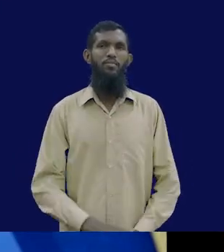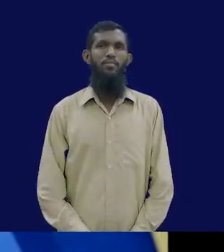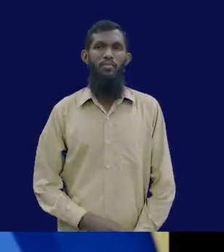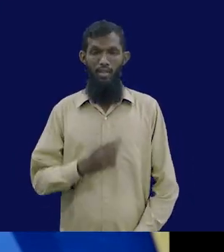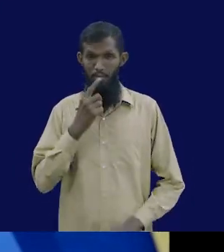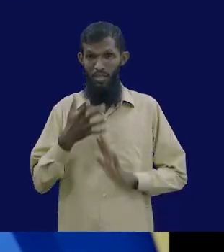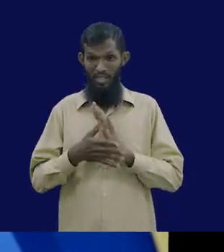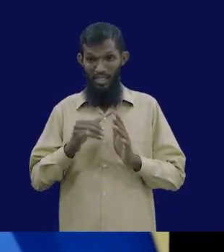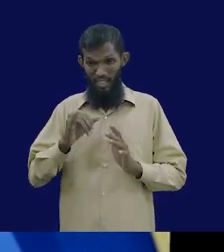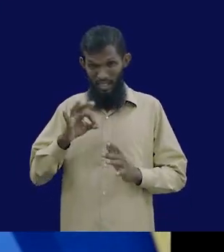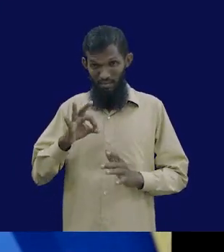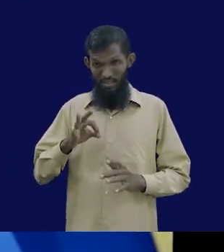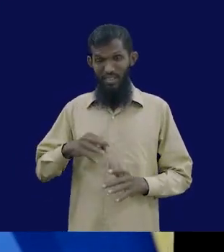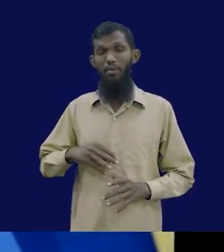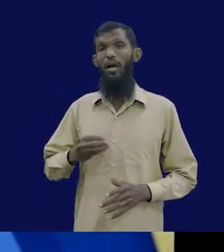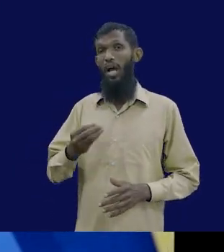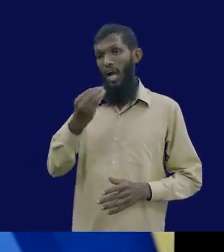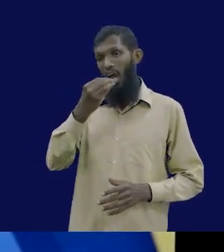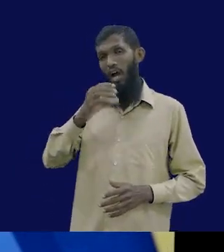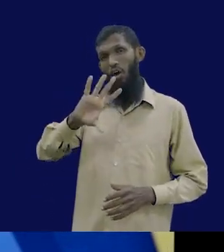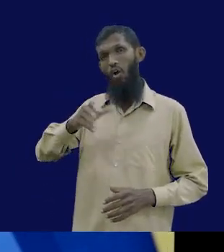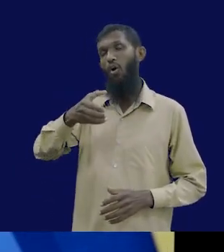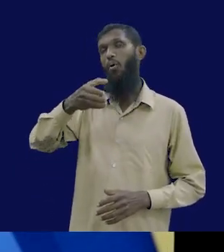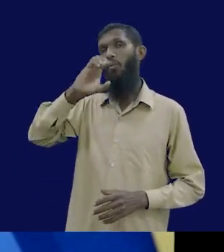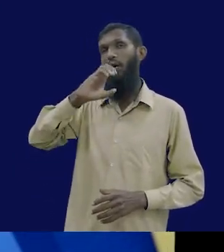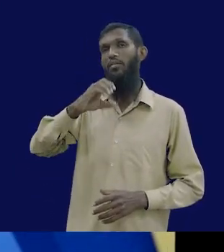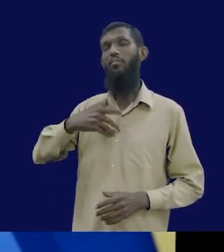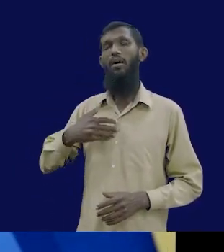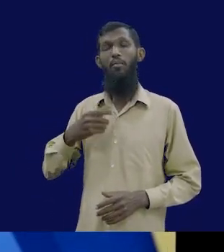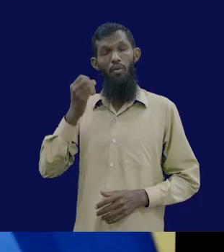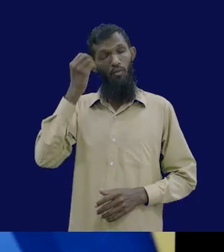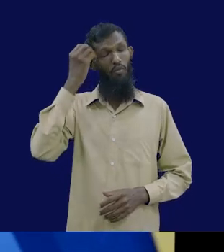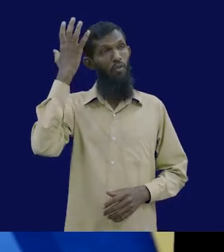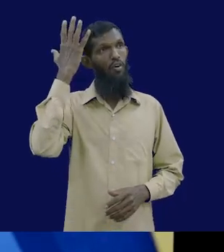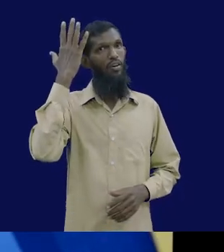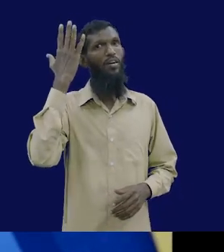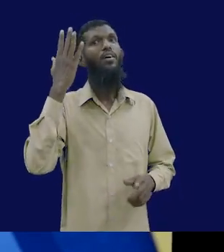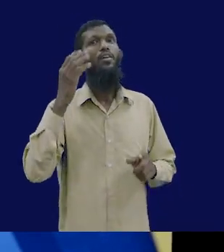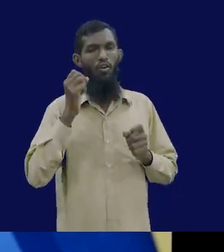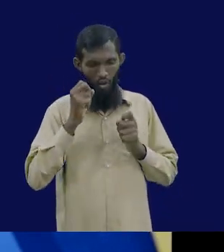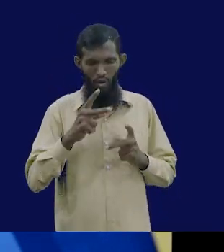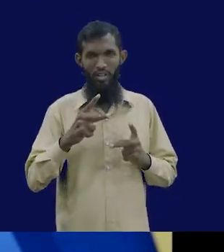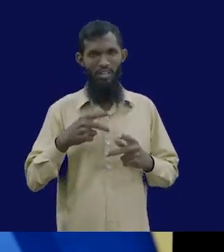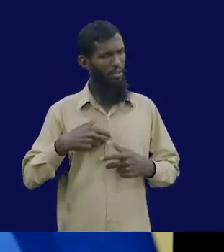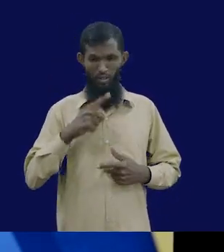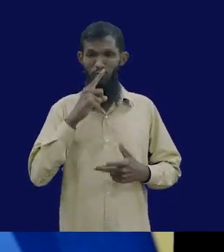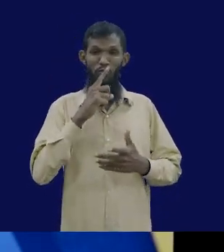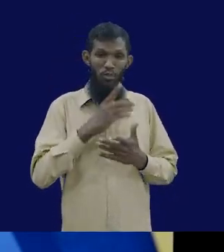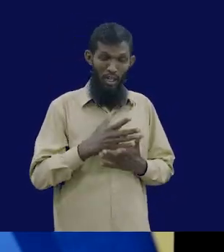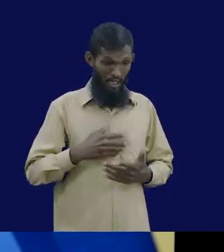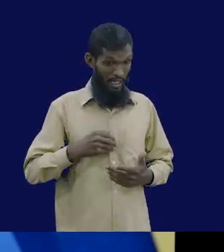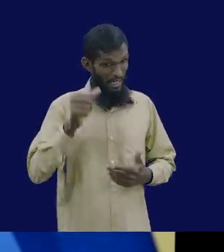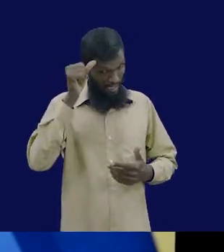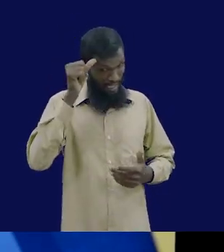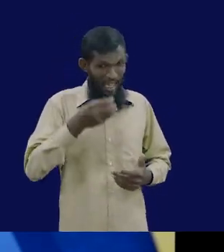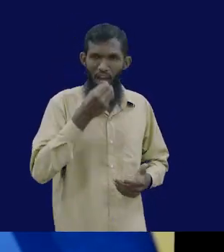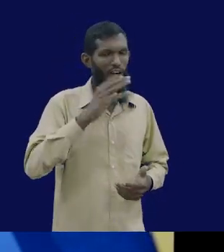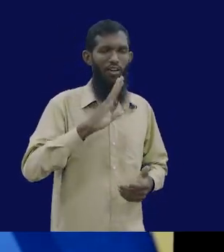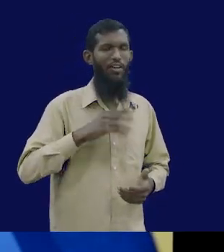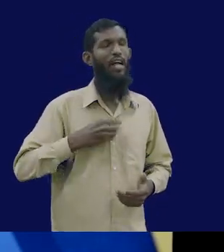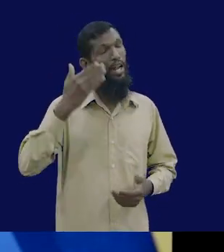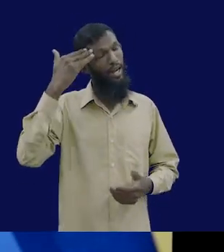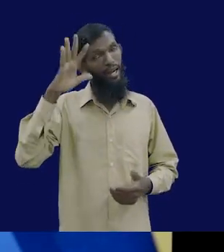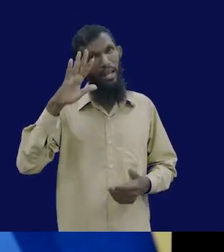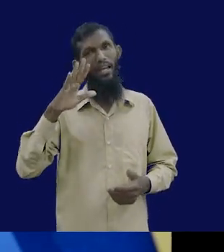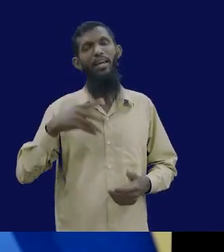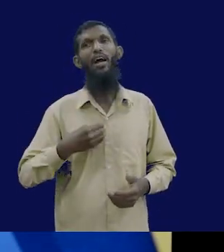in a hadith, that if someone were to eat or drink something while he is fasting unintentionally,